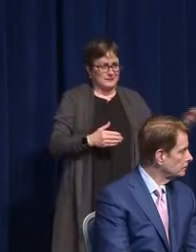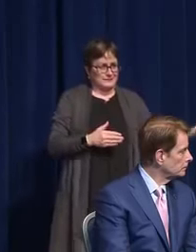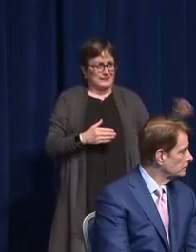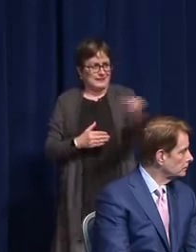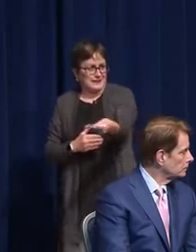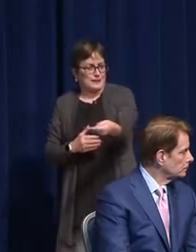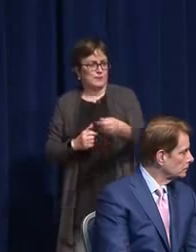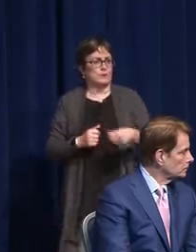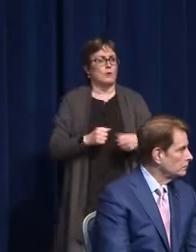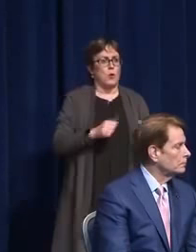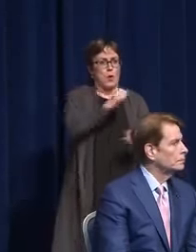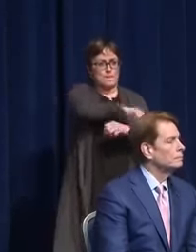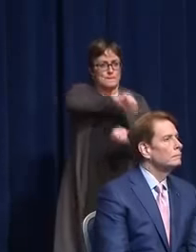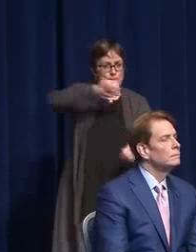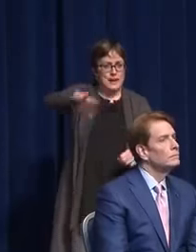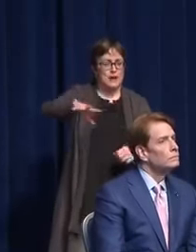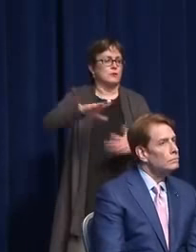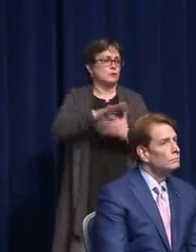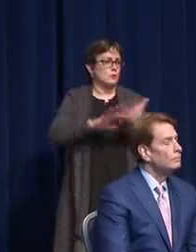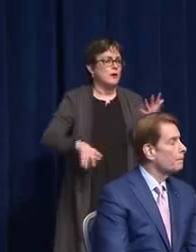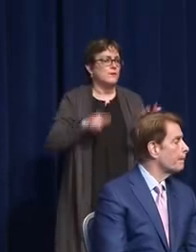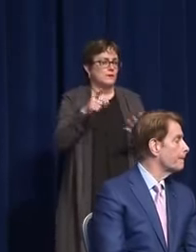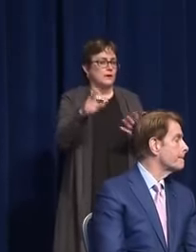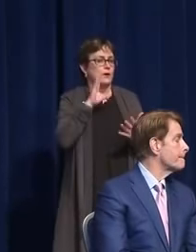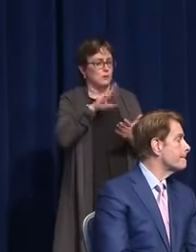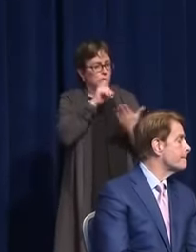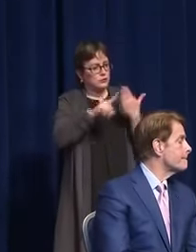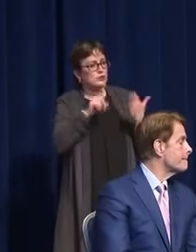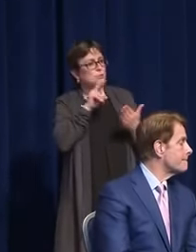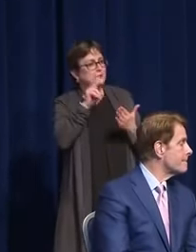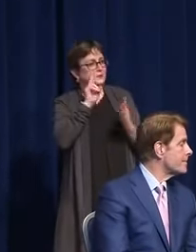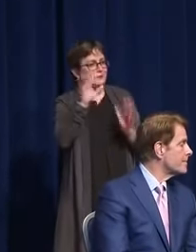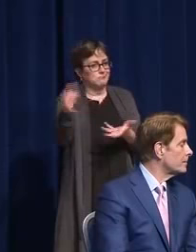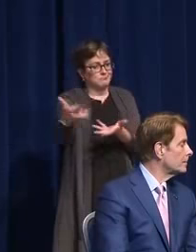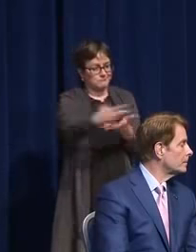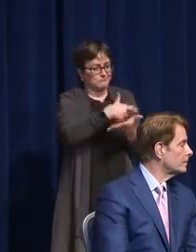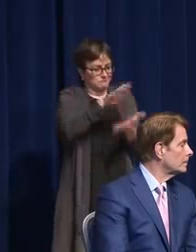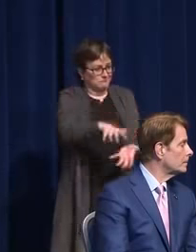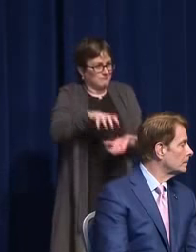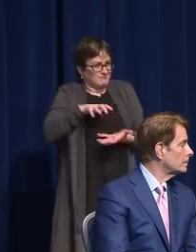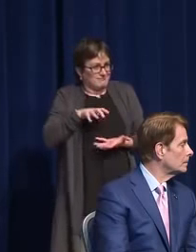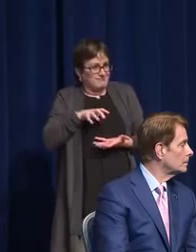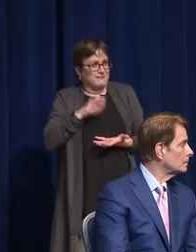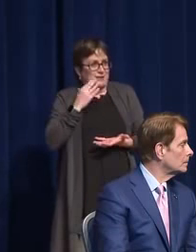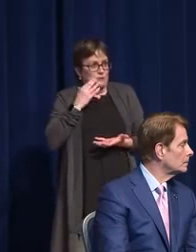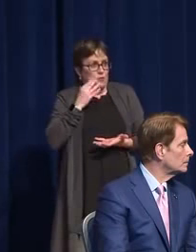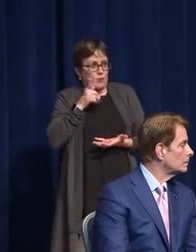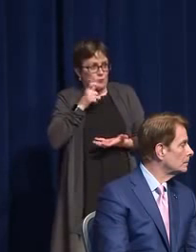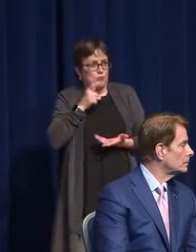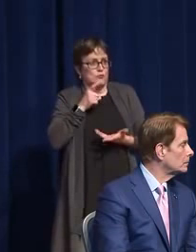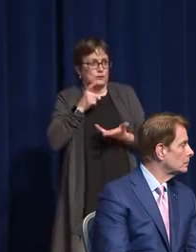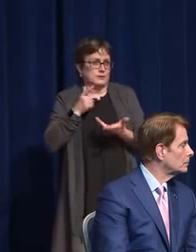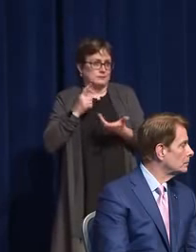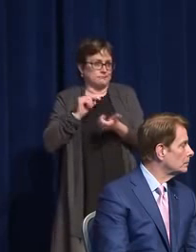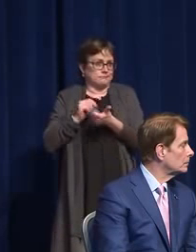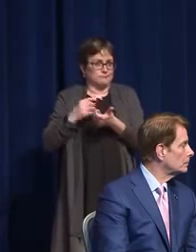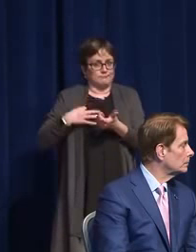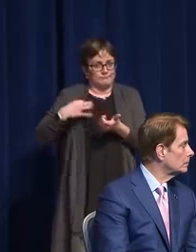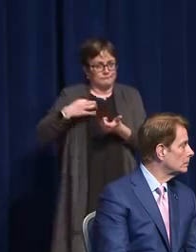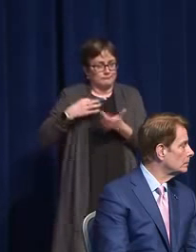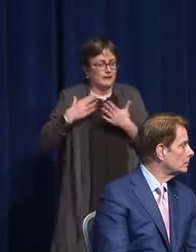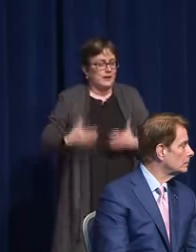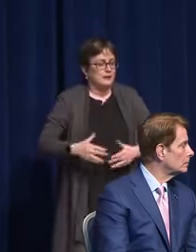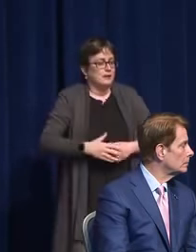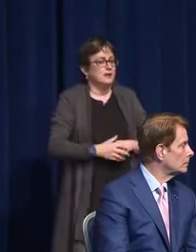just to check on those. Secondly, at a time when certain voters, including the elderly and those